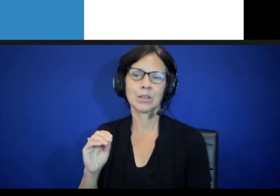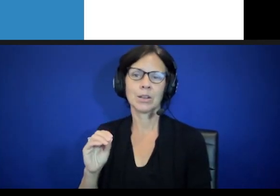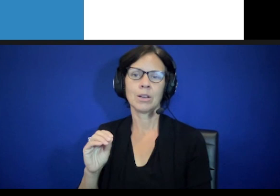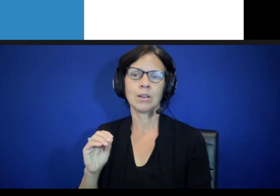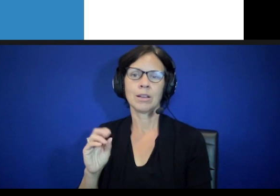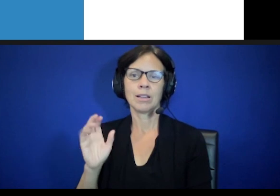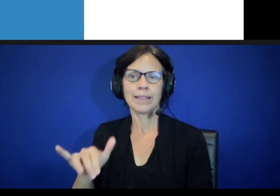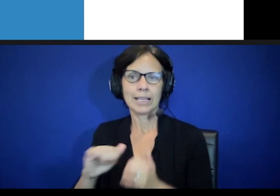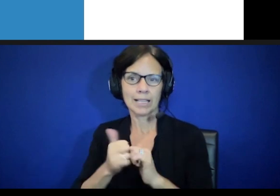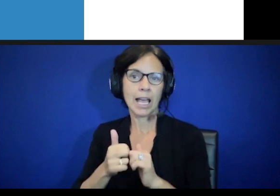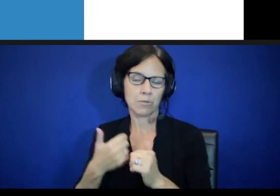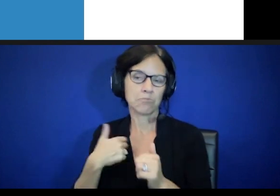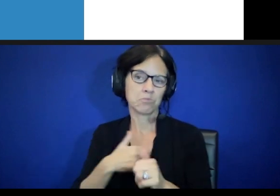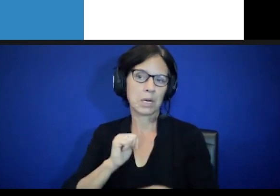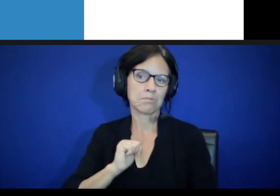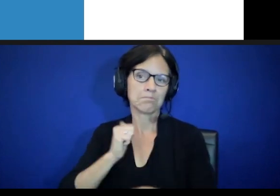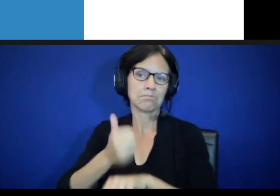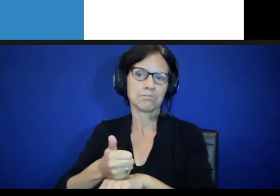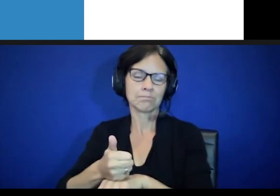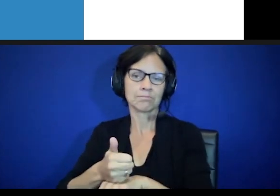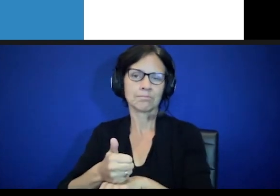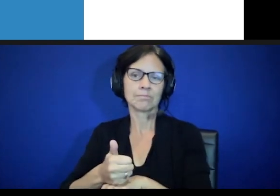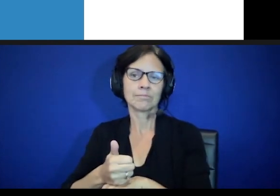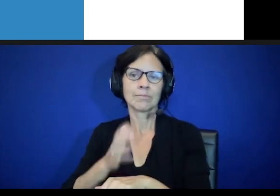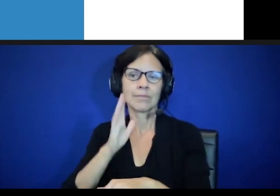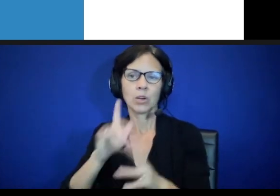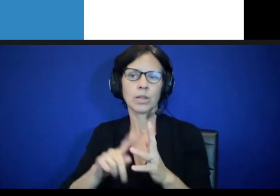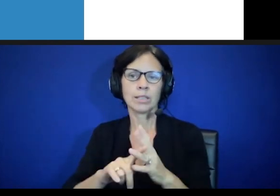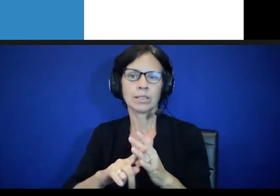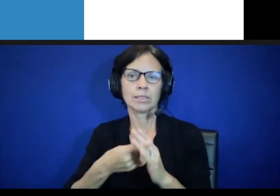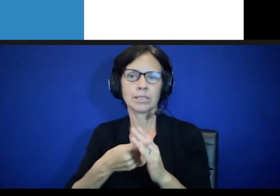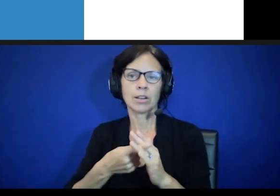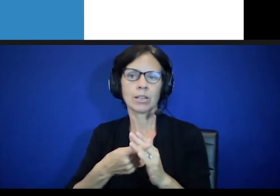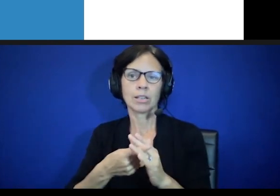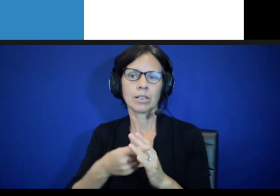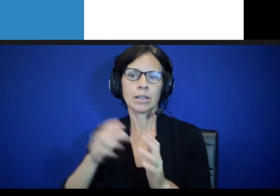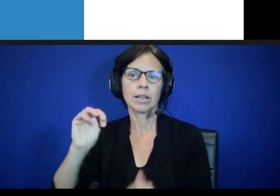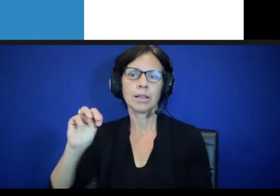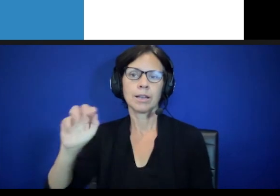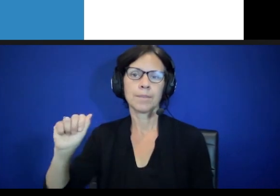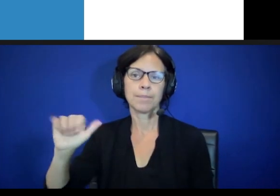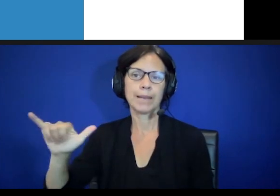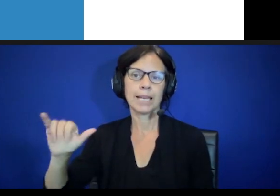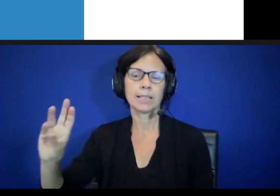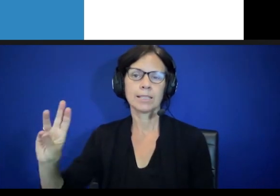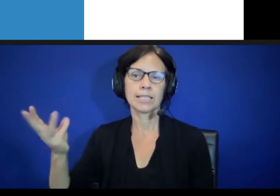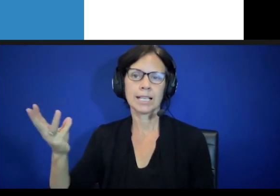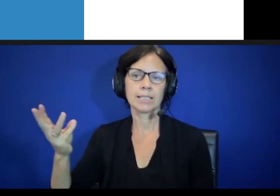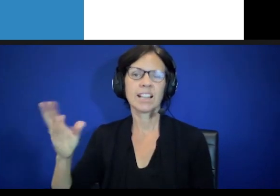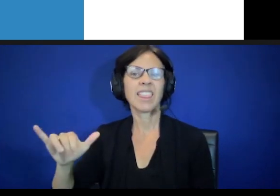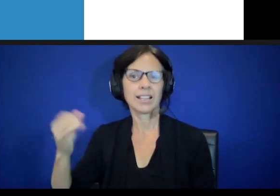That's how we're doing it. And it's going to start, like I said, on May 6th, which is a